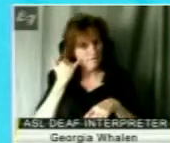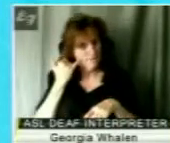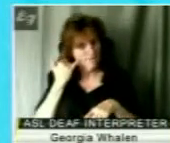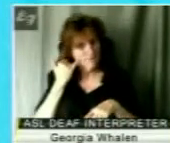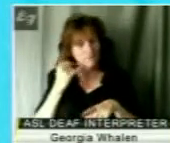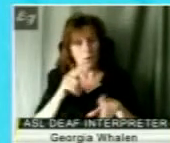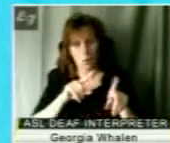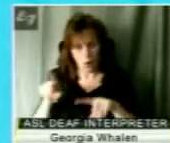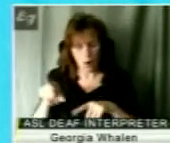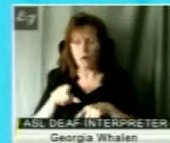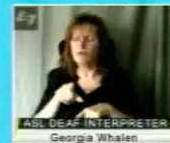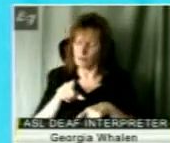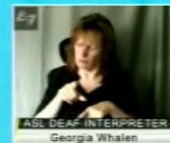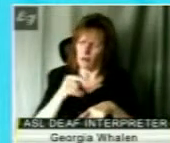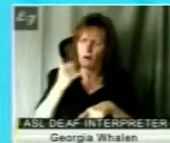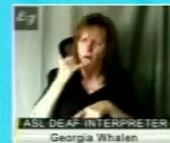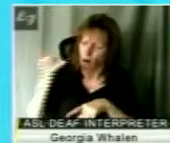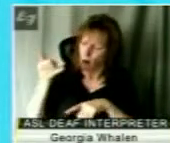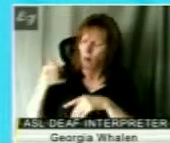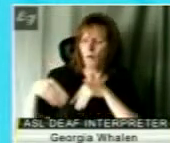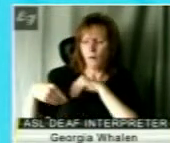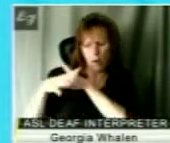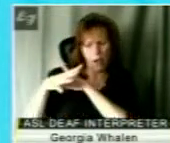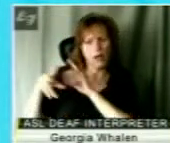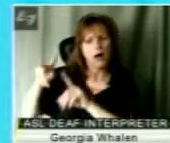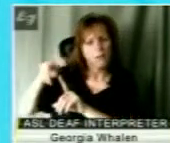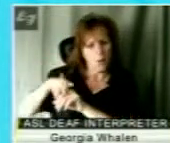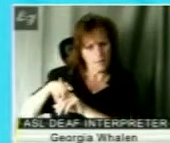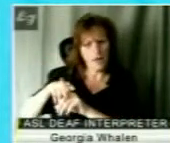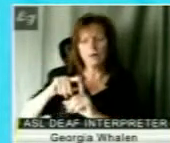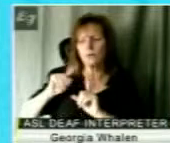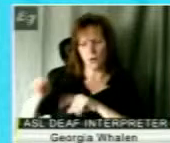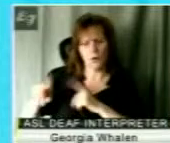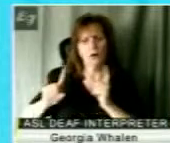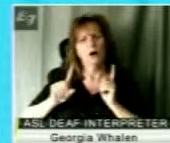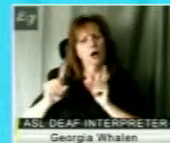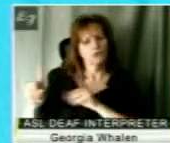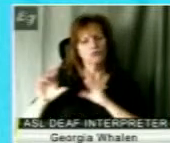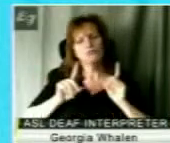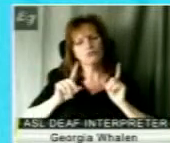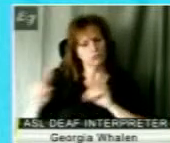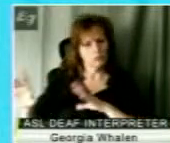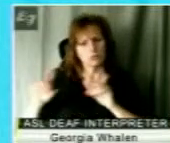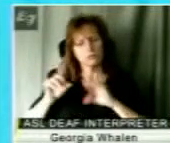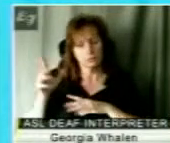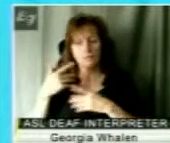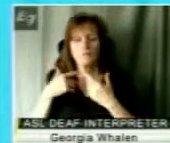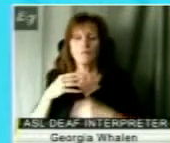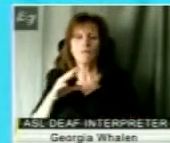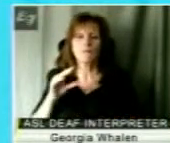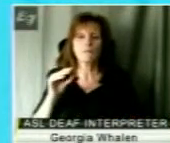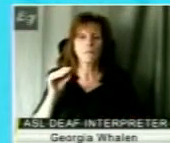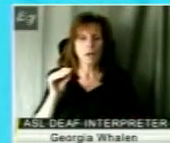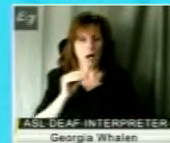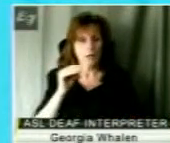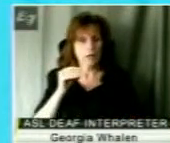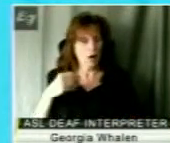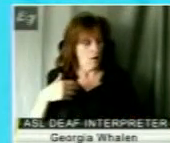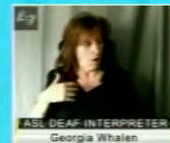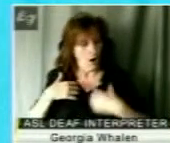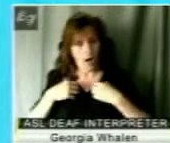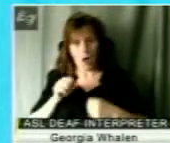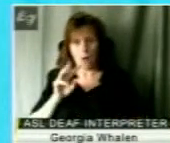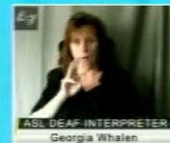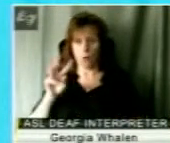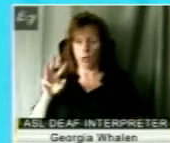we see everybody in a day. And we're looking along with Ontario Health West to look at, you know, what could we do